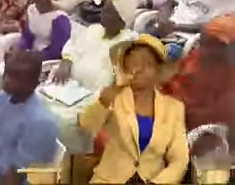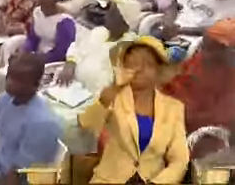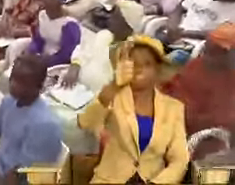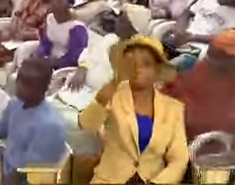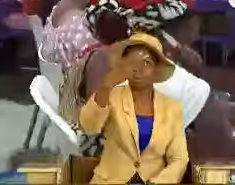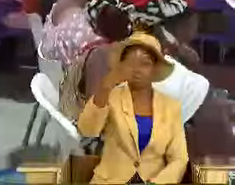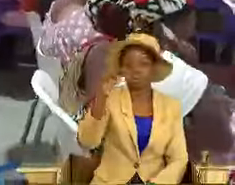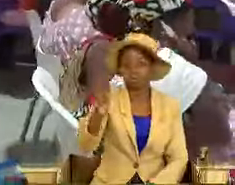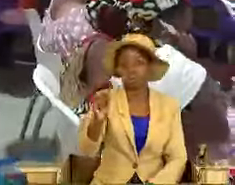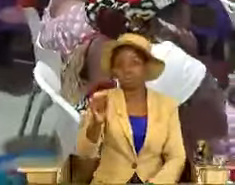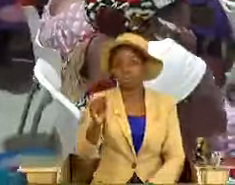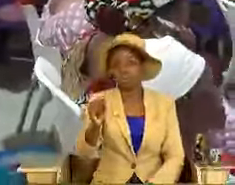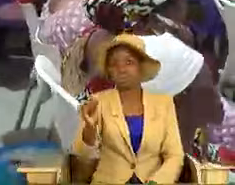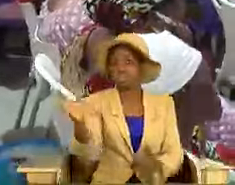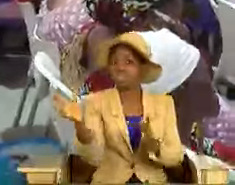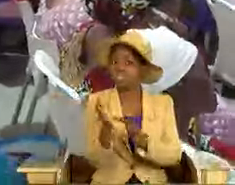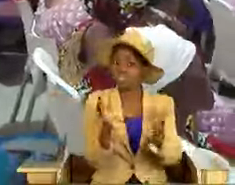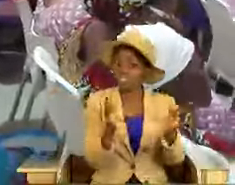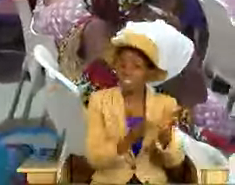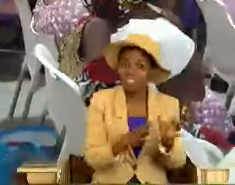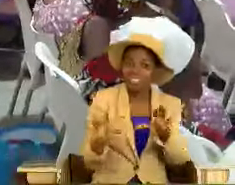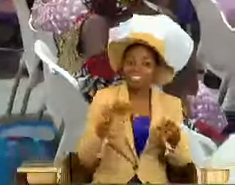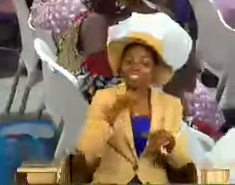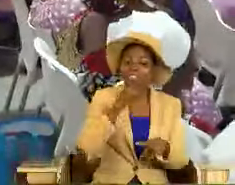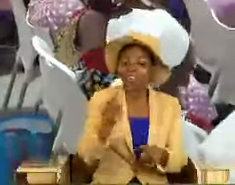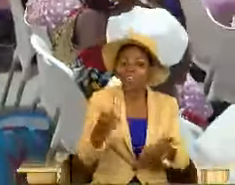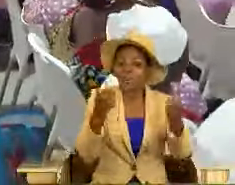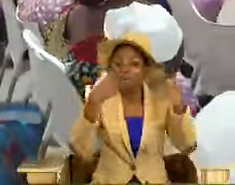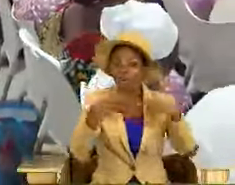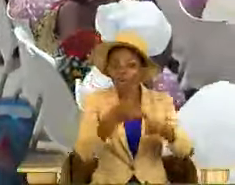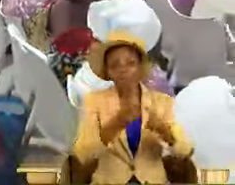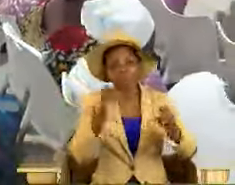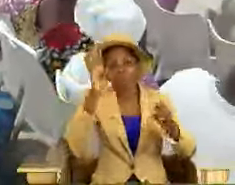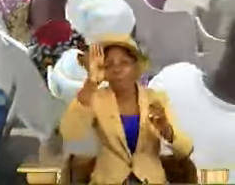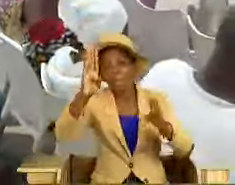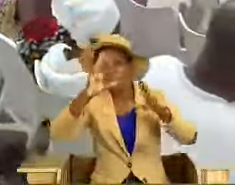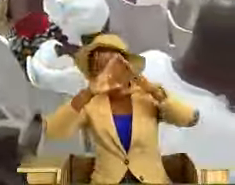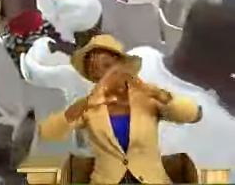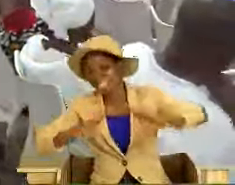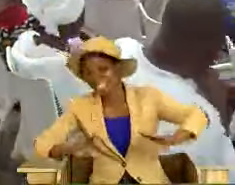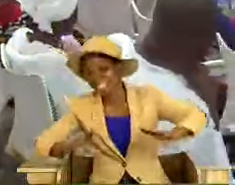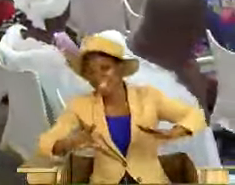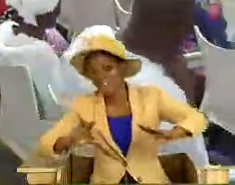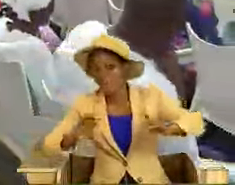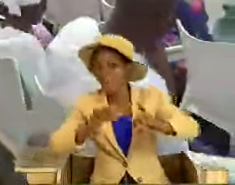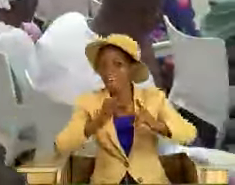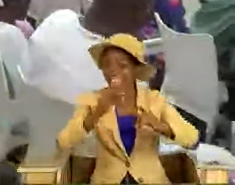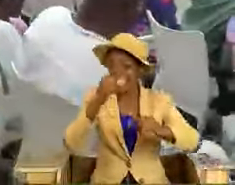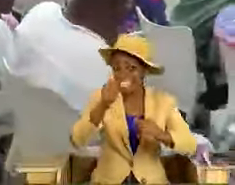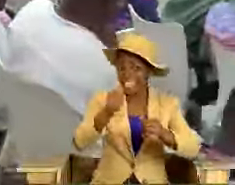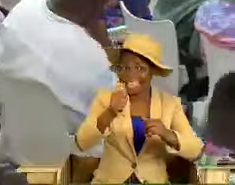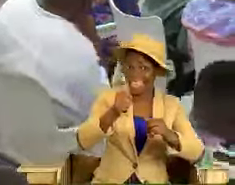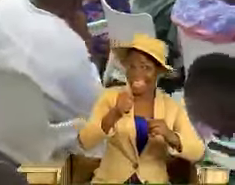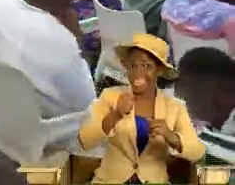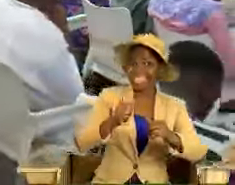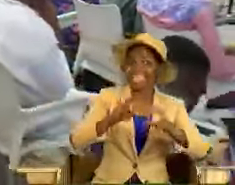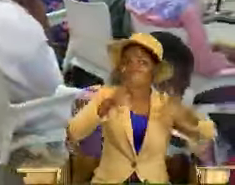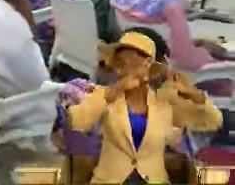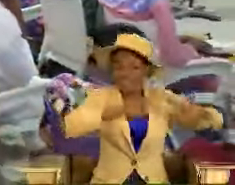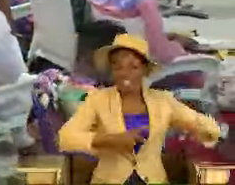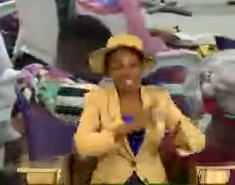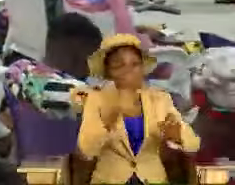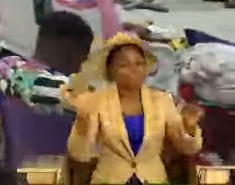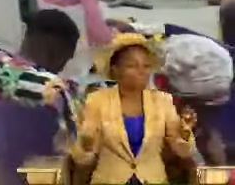life Jesus did not come from Bethlehem a city filled with many in and Beauty